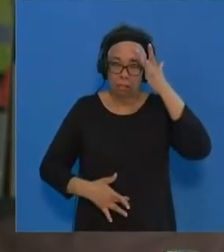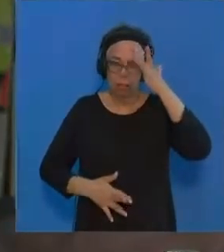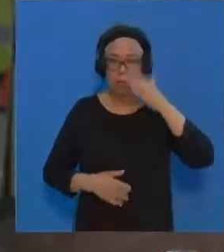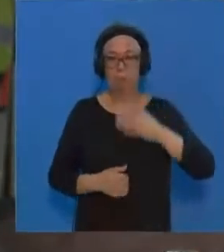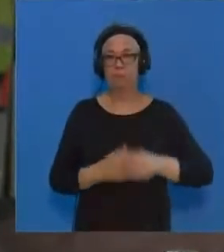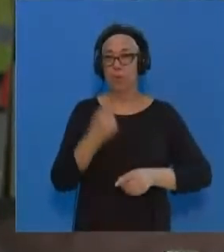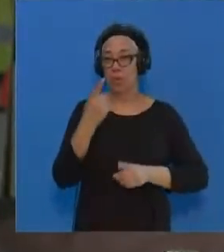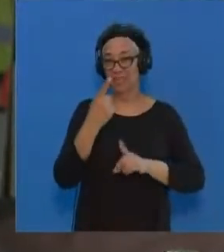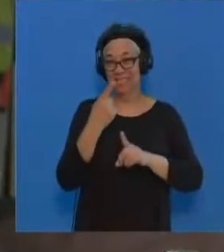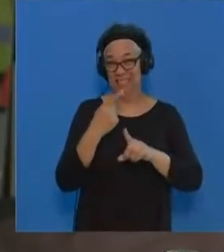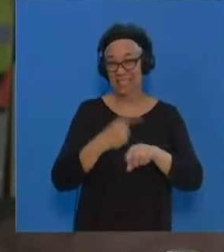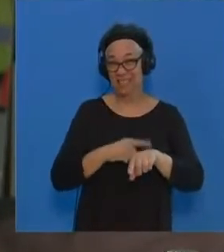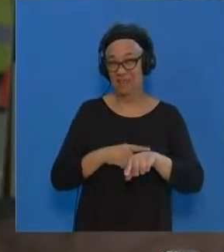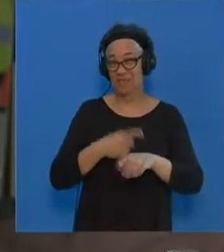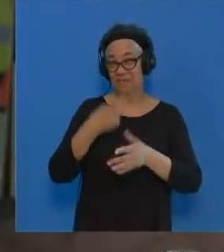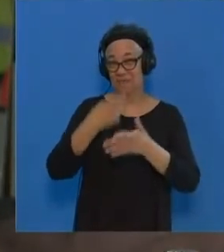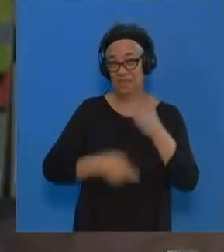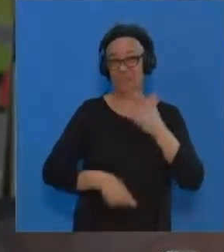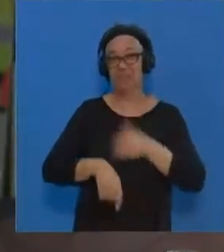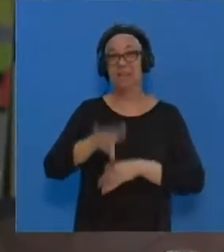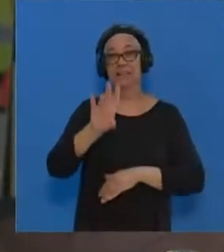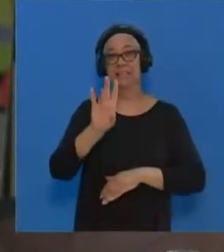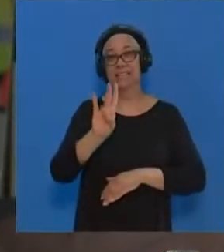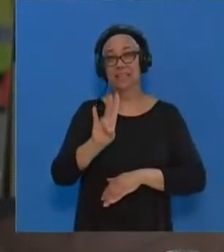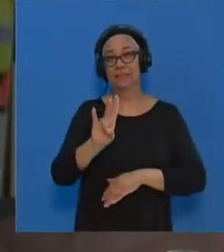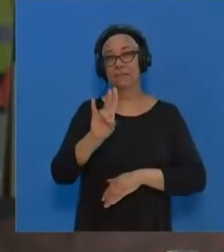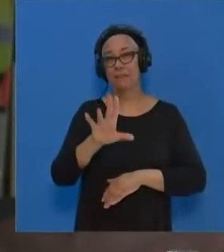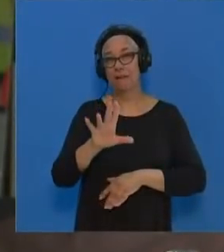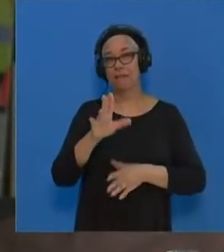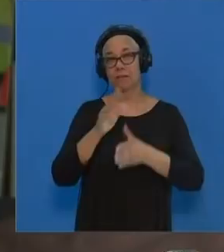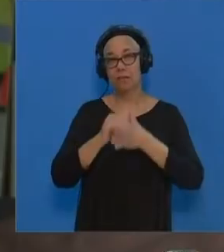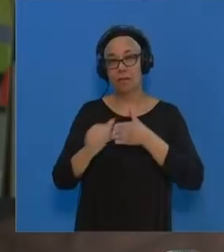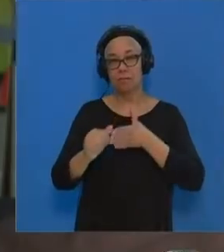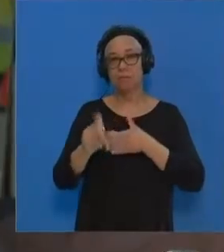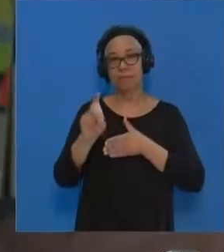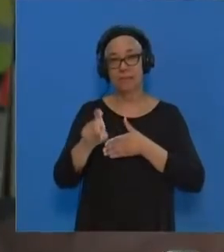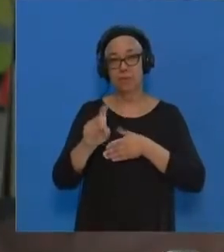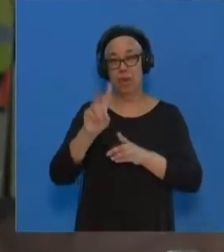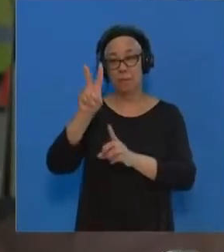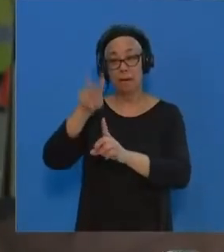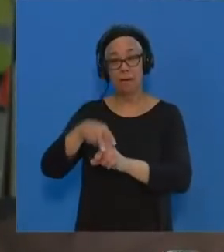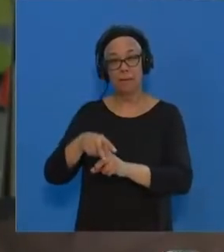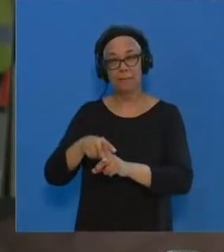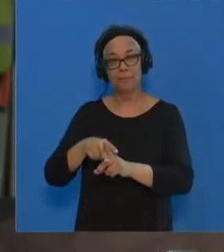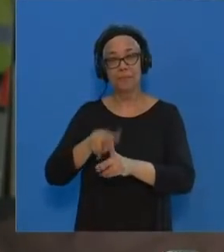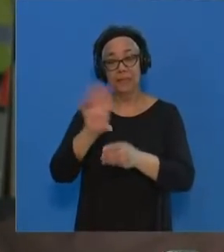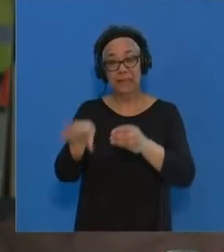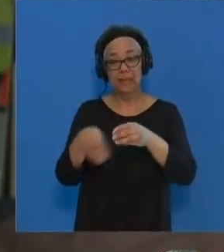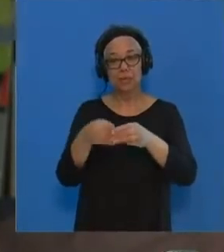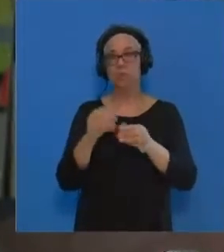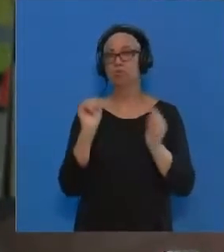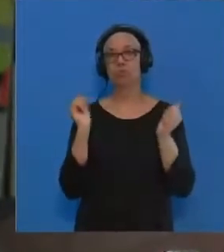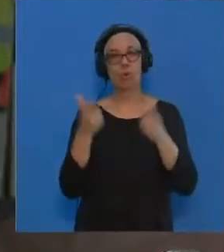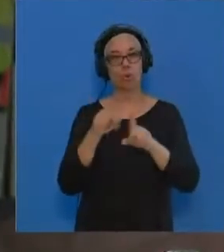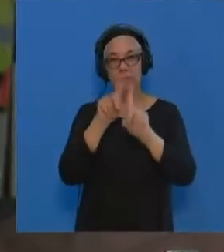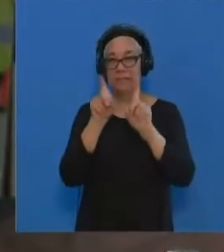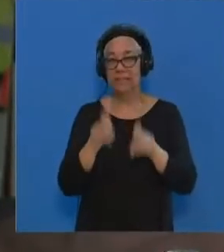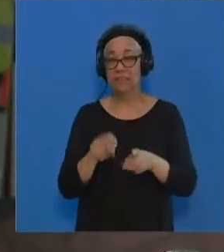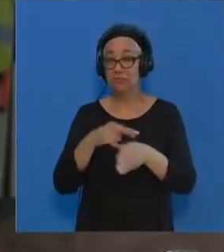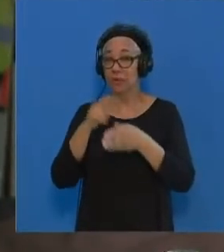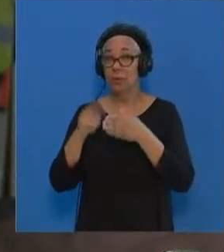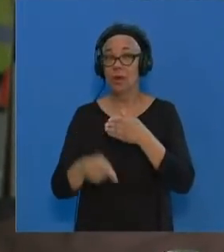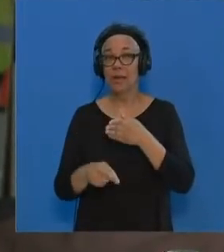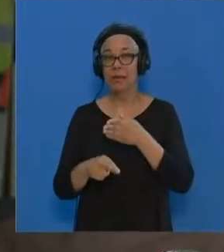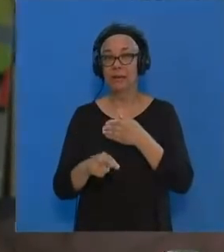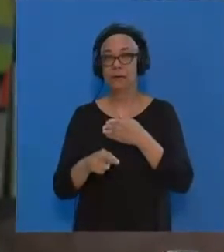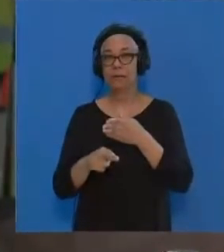one-time fee of $75 is required when applying for the travel authorization, and this includes all COVID-19 tests required